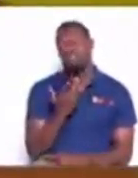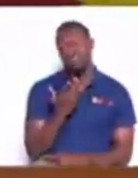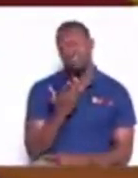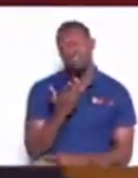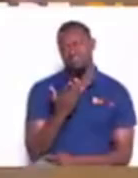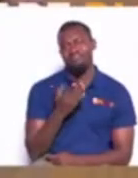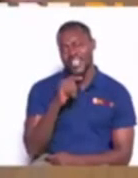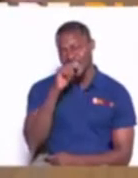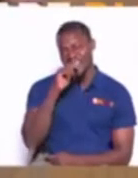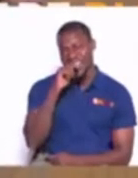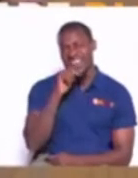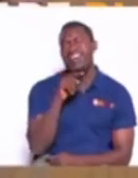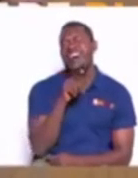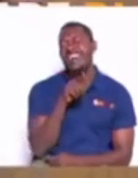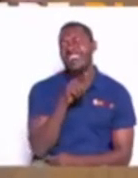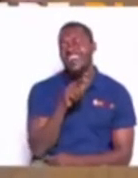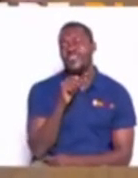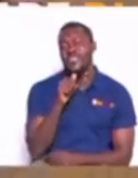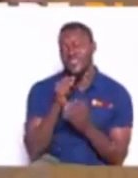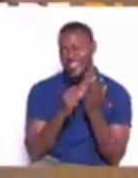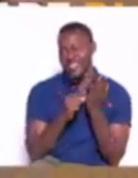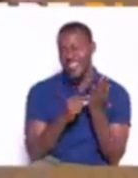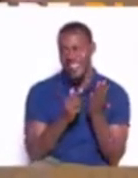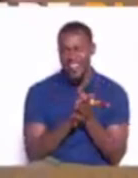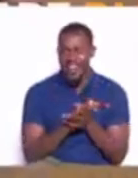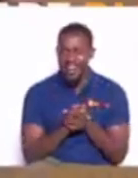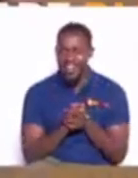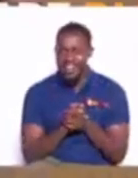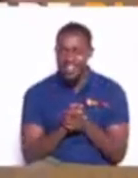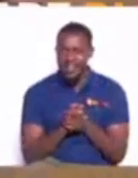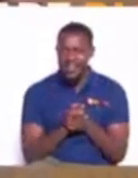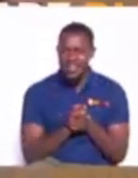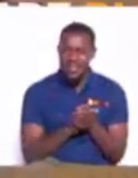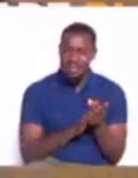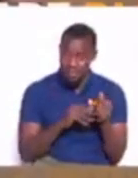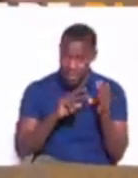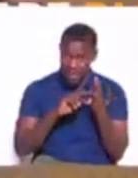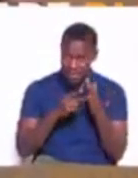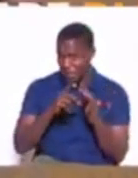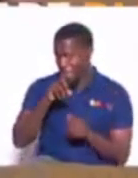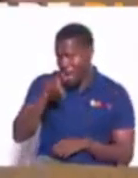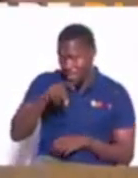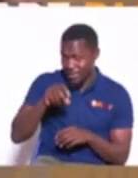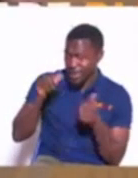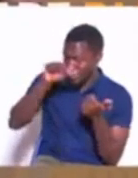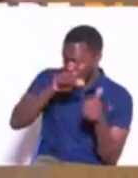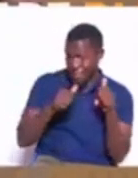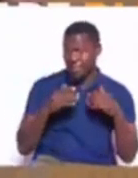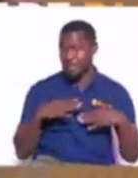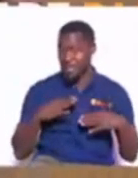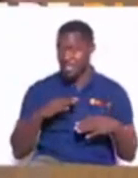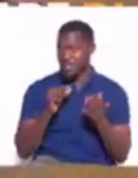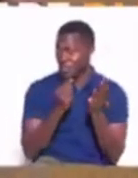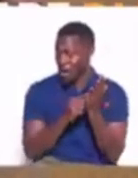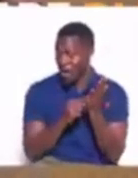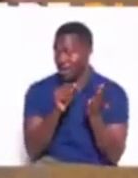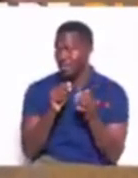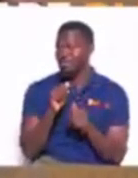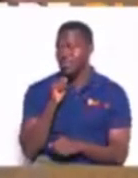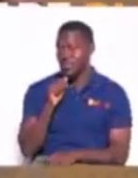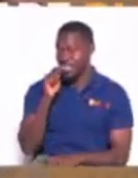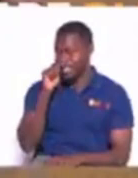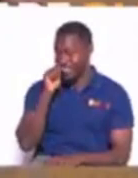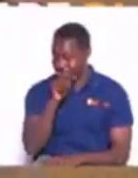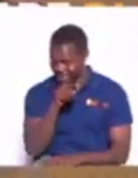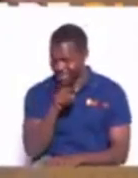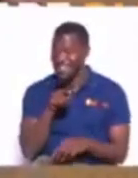something? It says in my notes, Uganda. We must have baptized people in Uganda as well. Yes. Oh, I'm